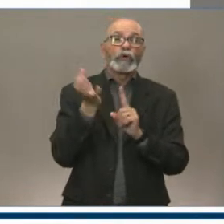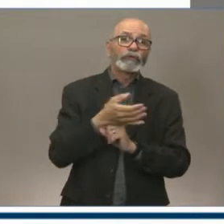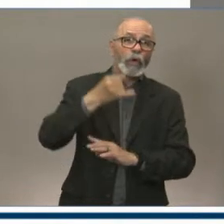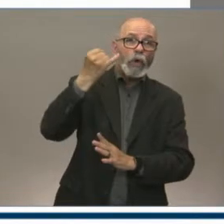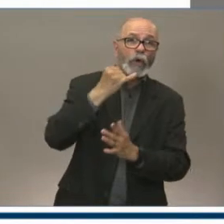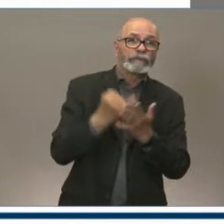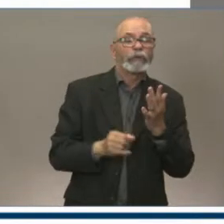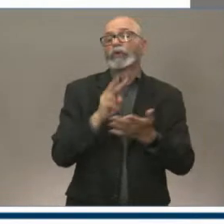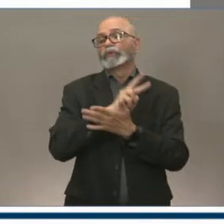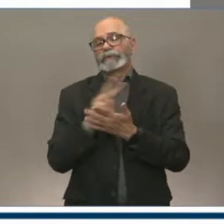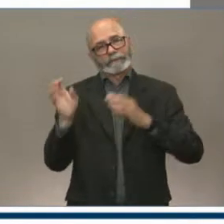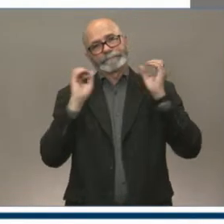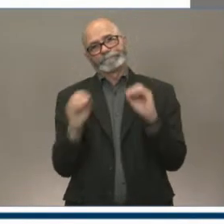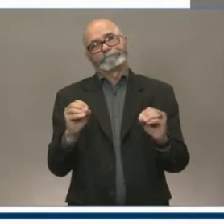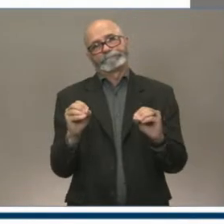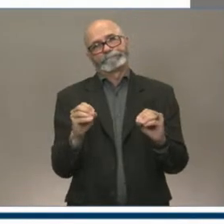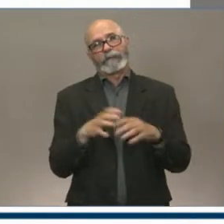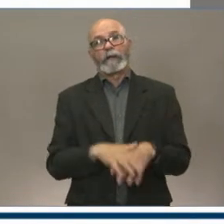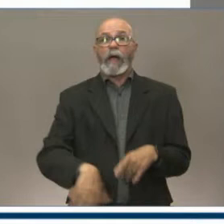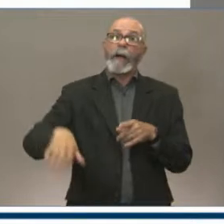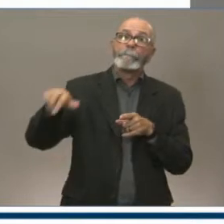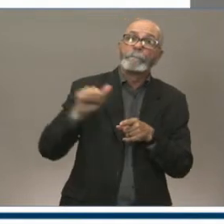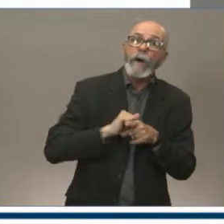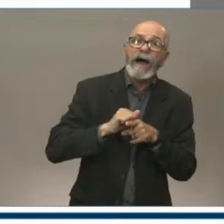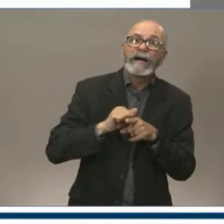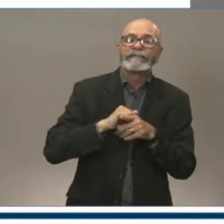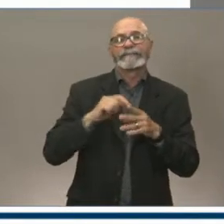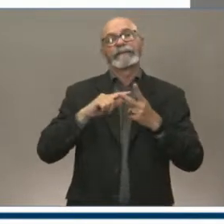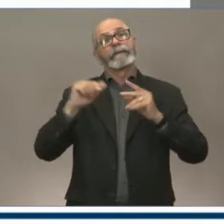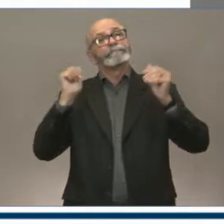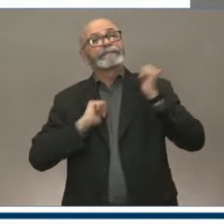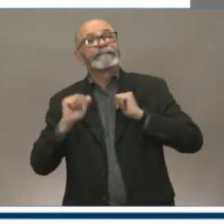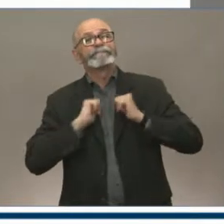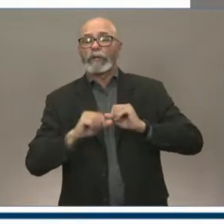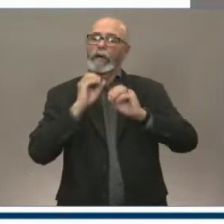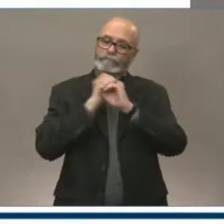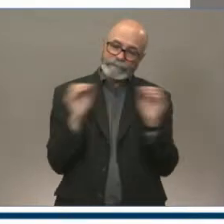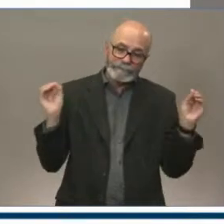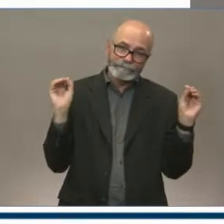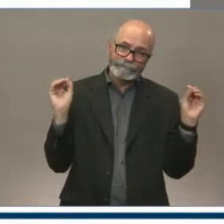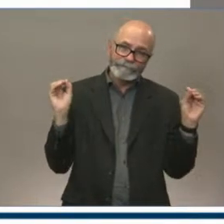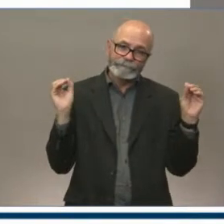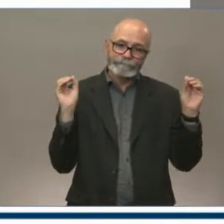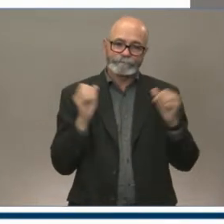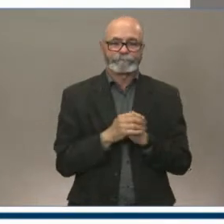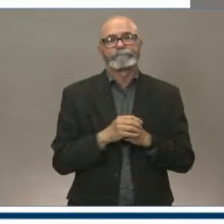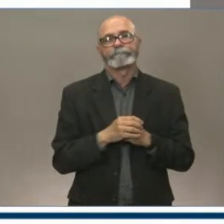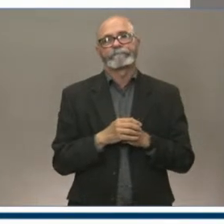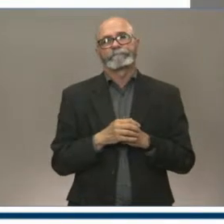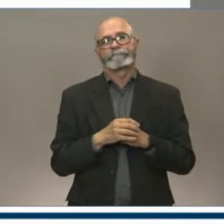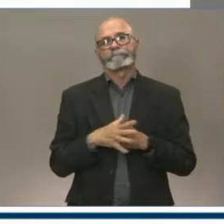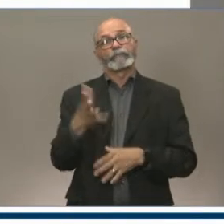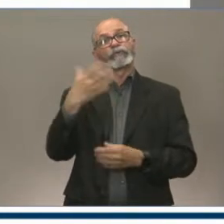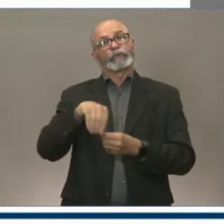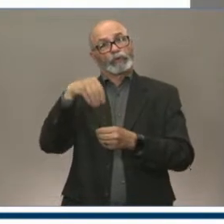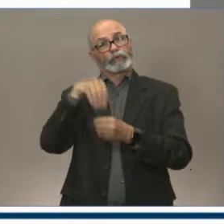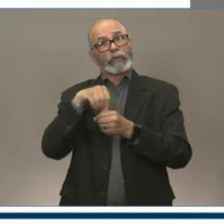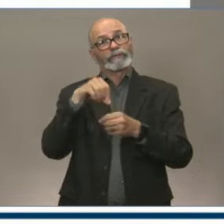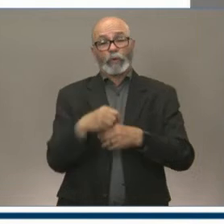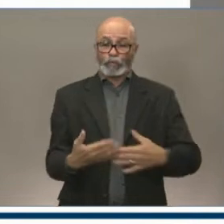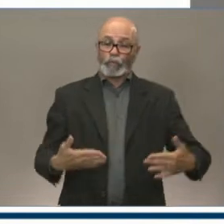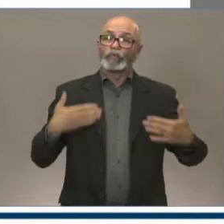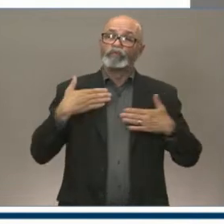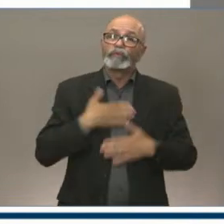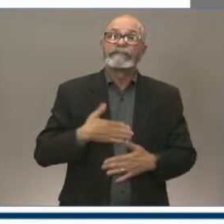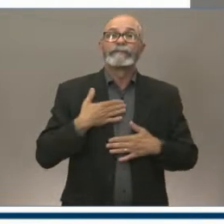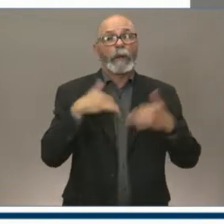No practice or rehearsal, no competitions or performances. Indoor recreation businesses like bowling or